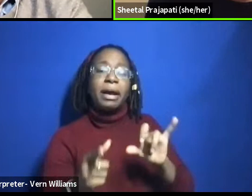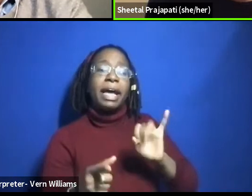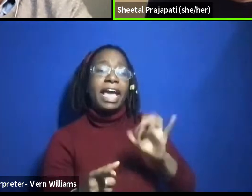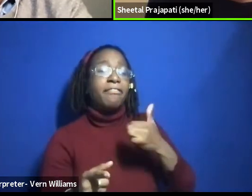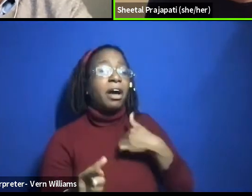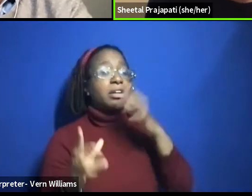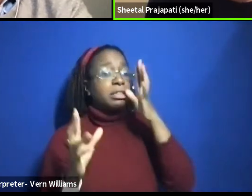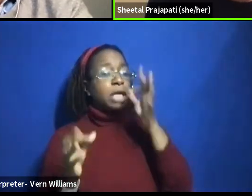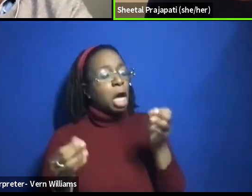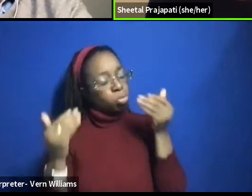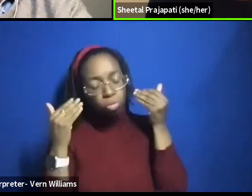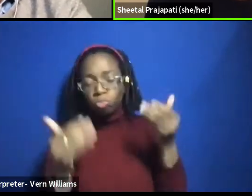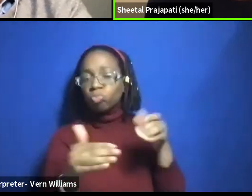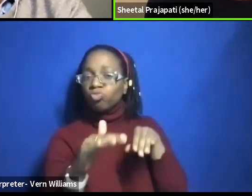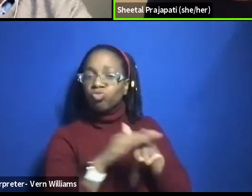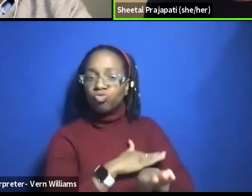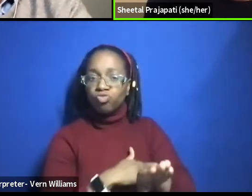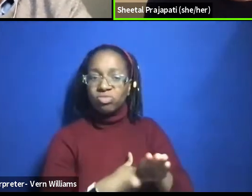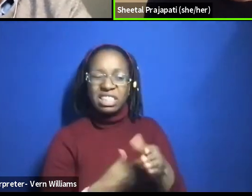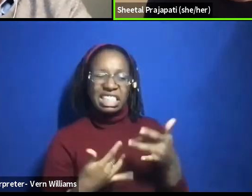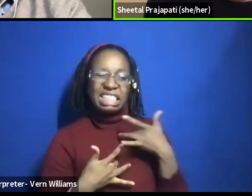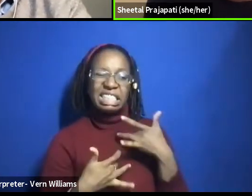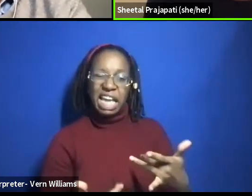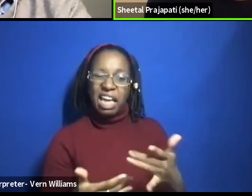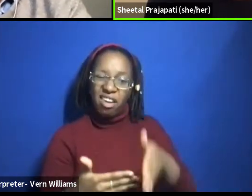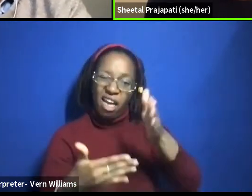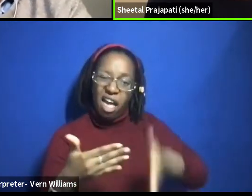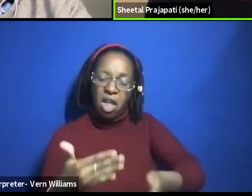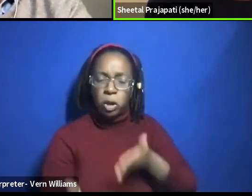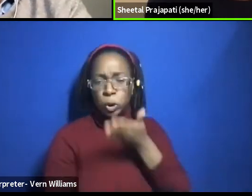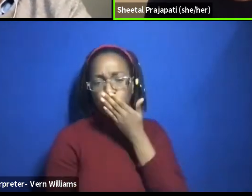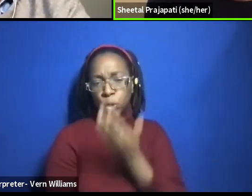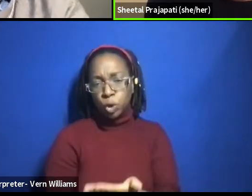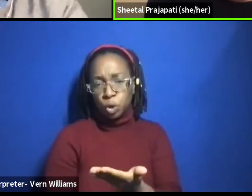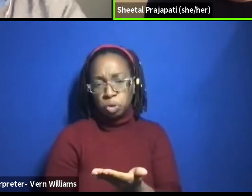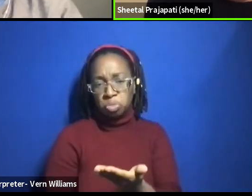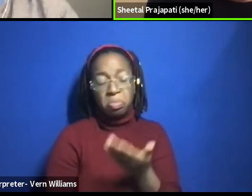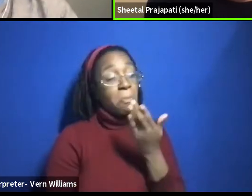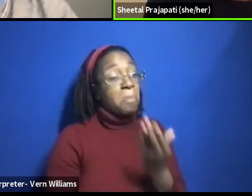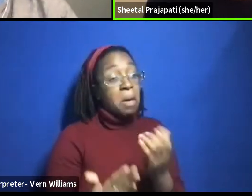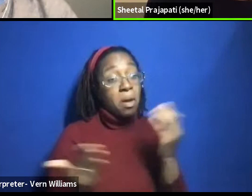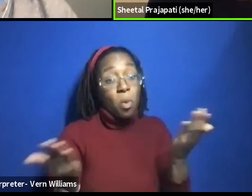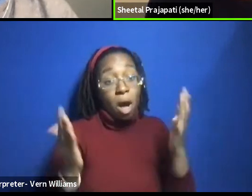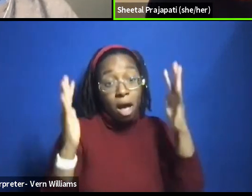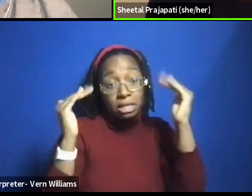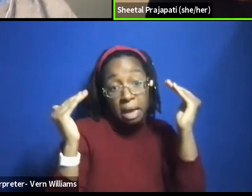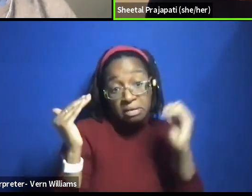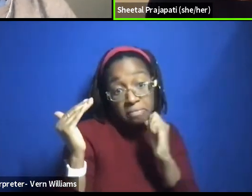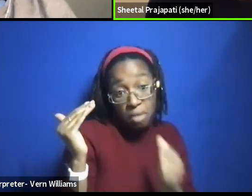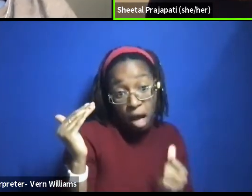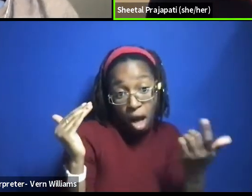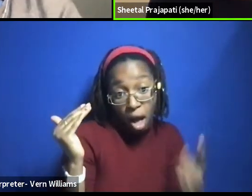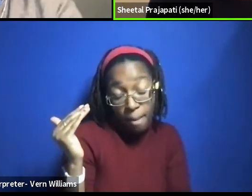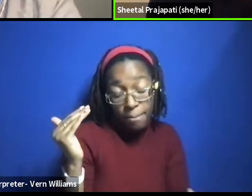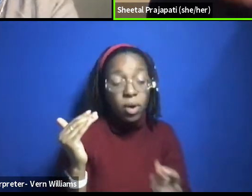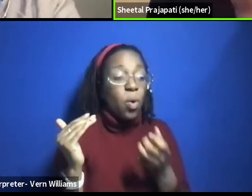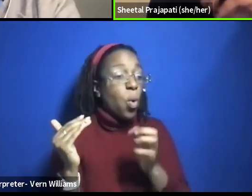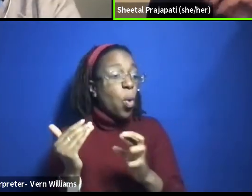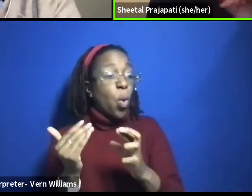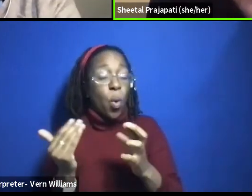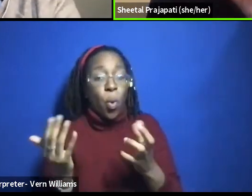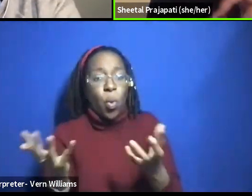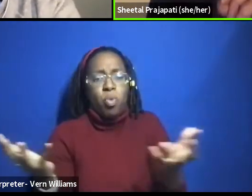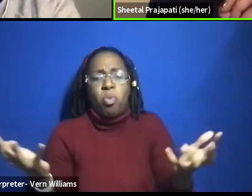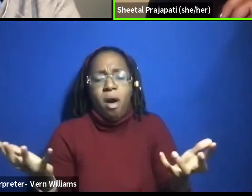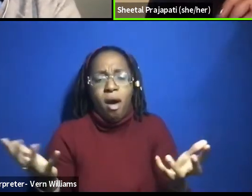be good in some way, even if it's not what I expected, even if it's not what was supposed to happen. And I think that that